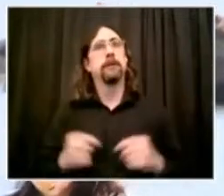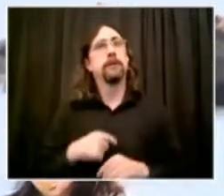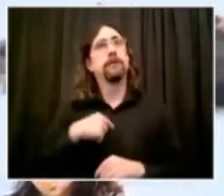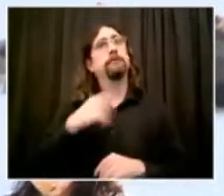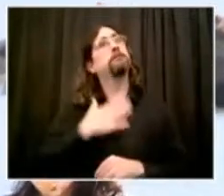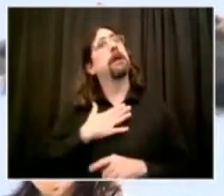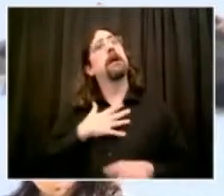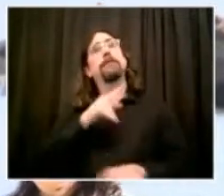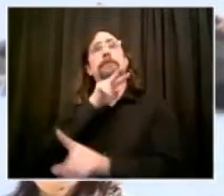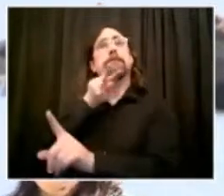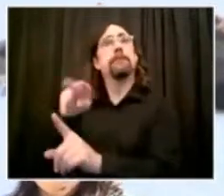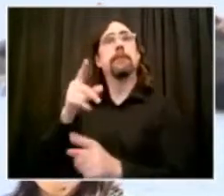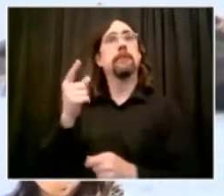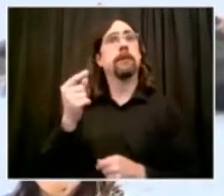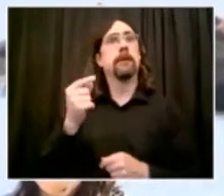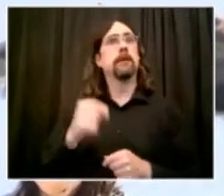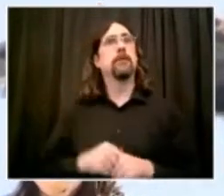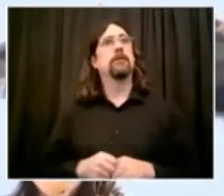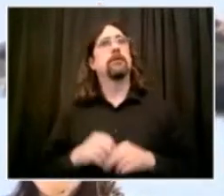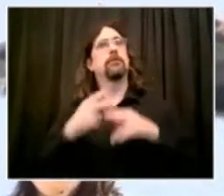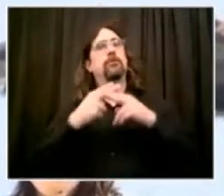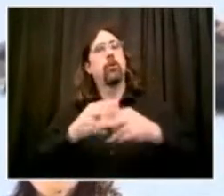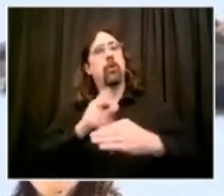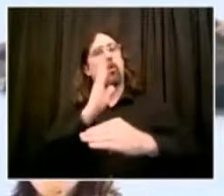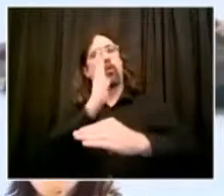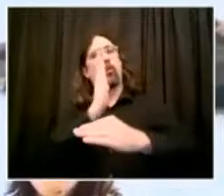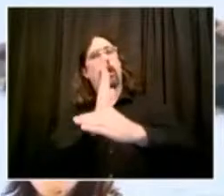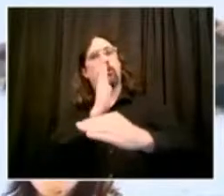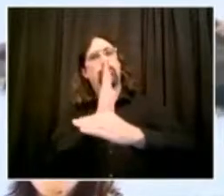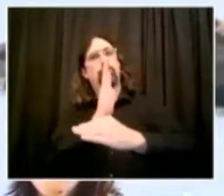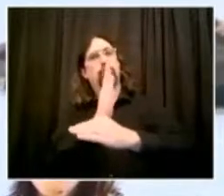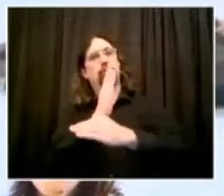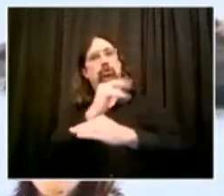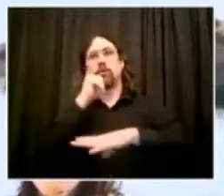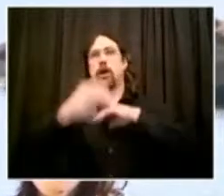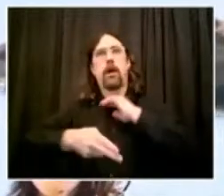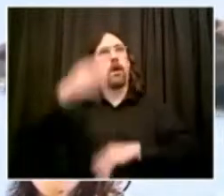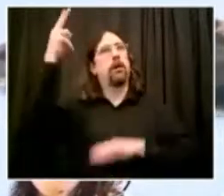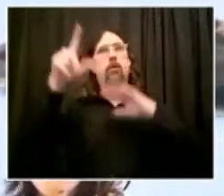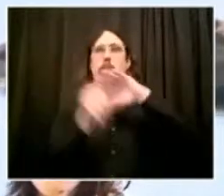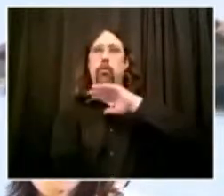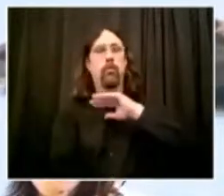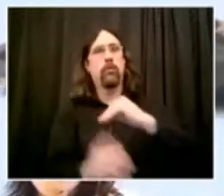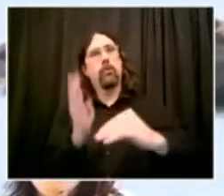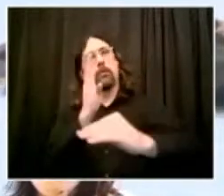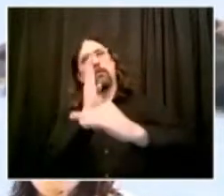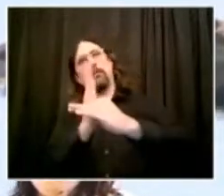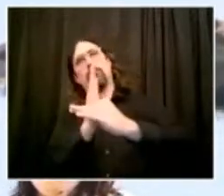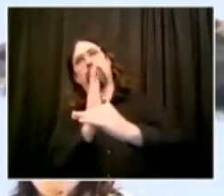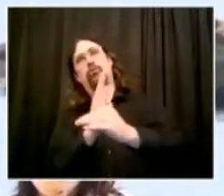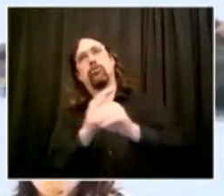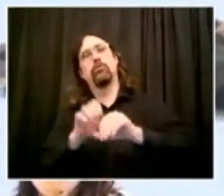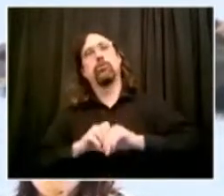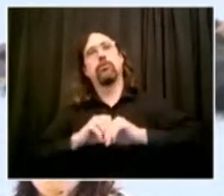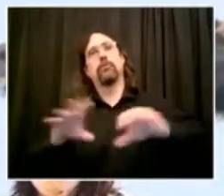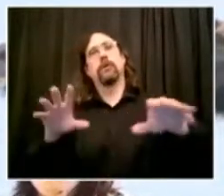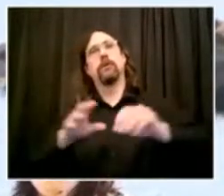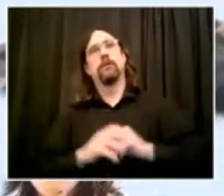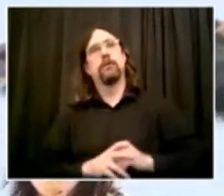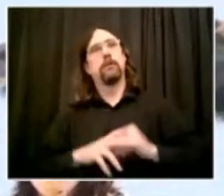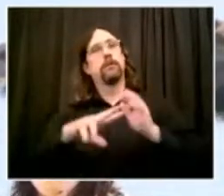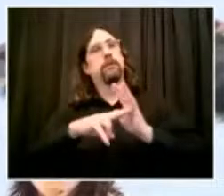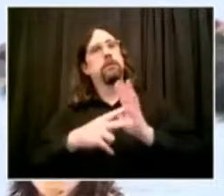transmission phase, meaning that there are still on a daily basis hundreds of people that are newly diagnosed with